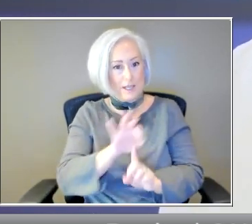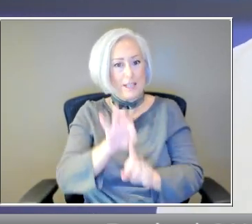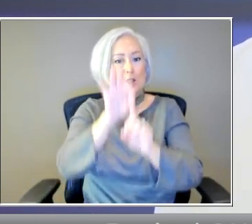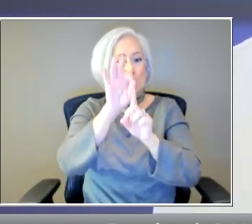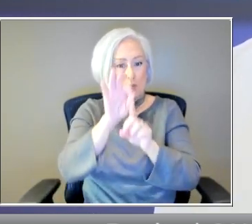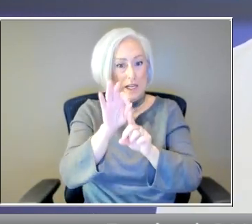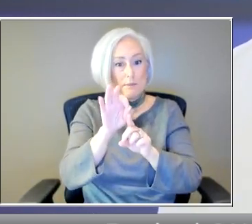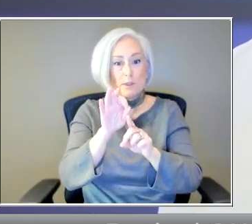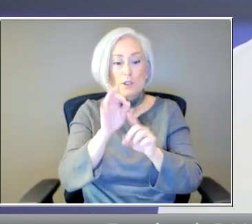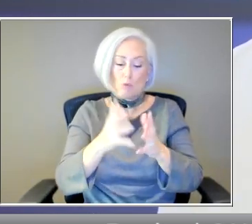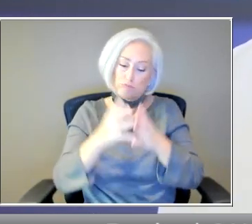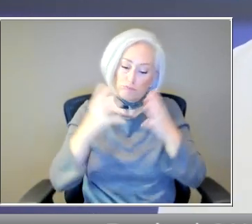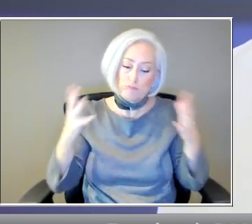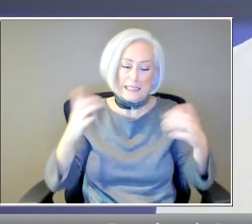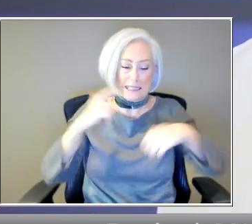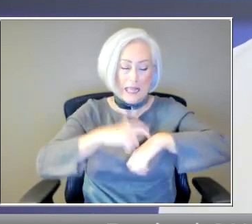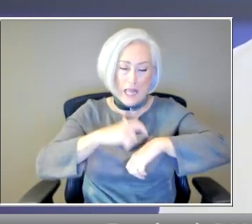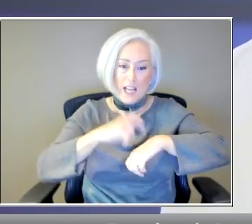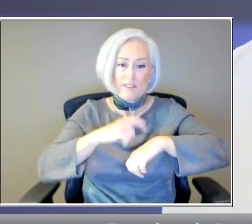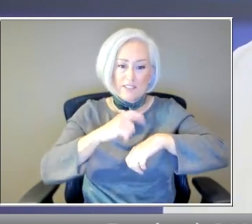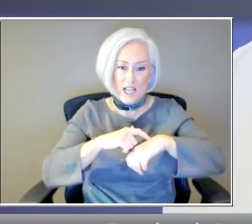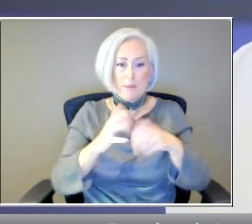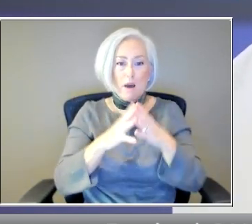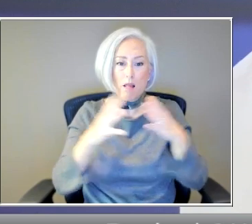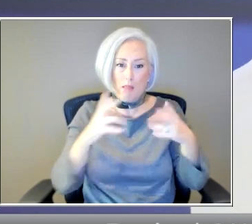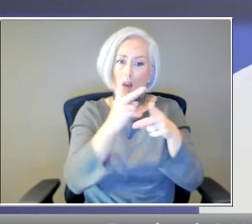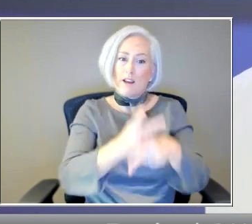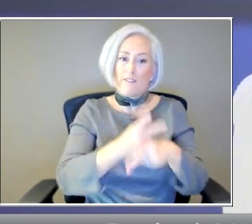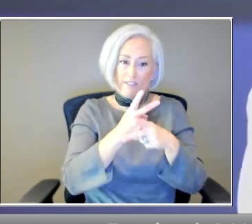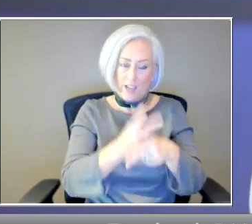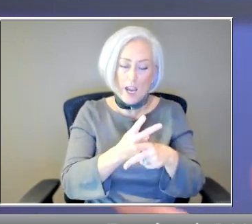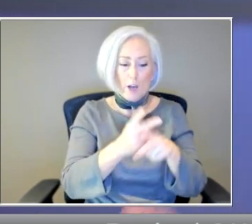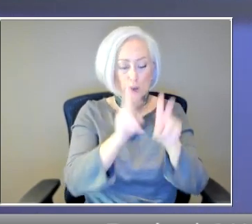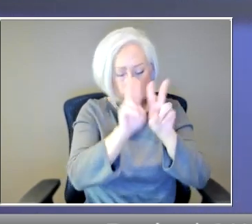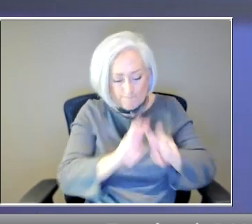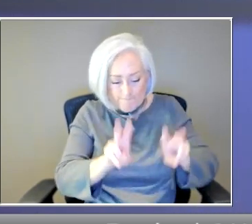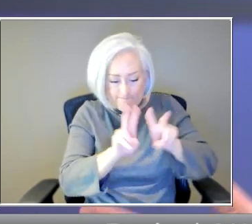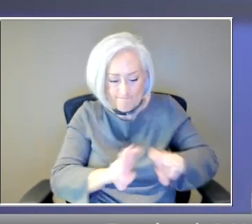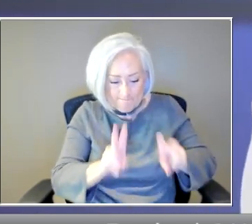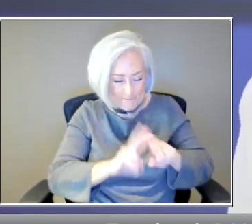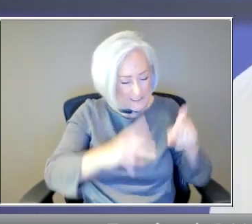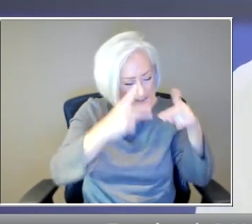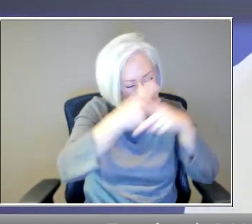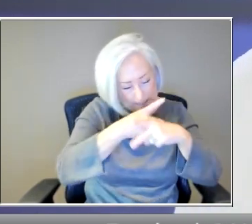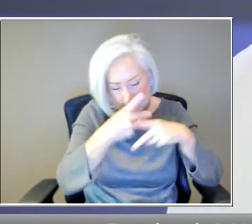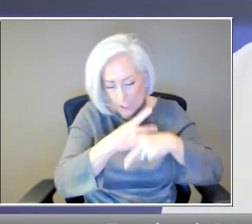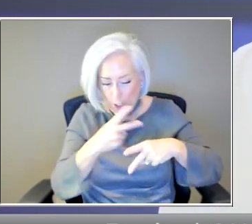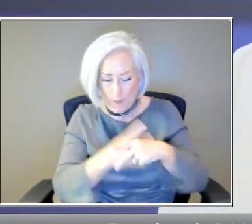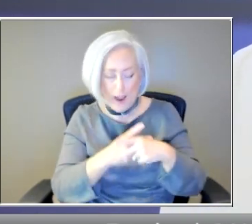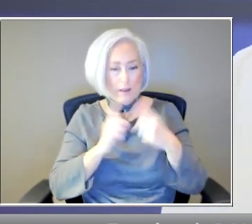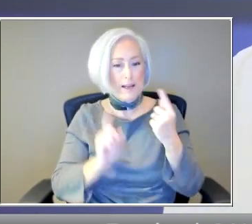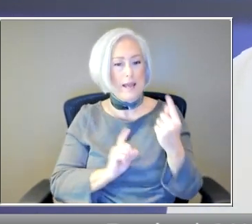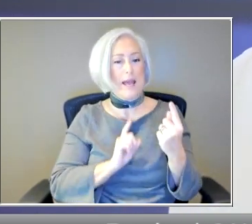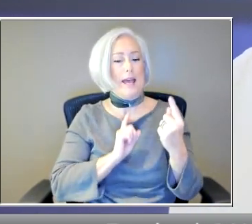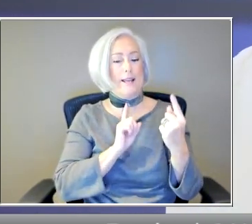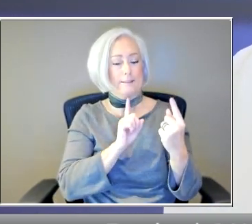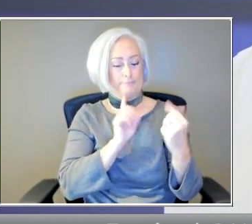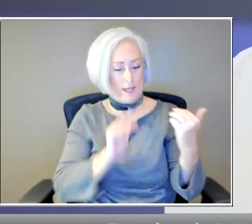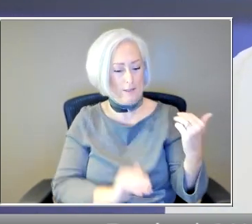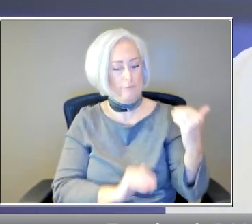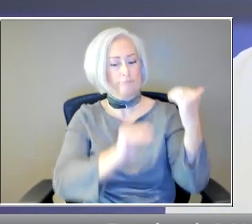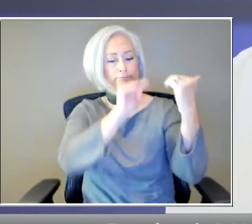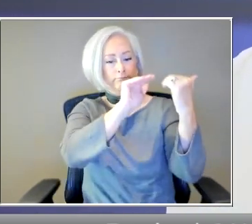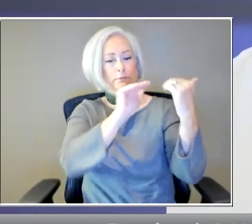of time and a lot of care just to go through everything, just to try and meet the patient where they are from a